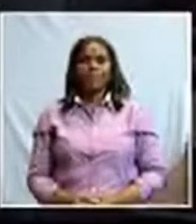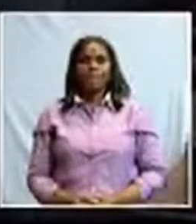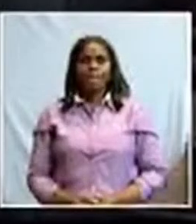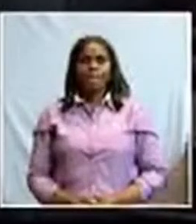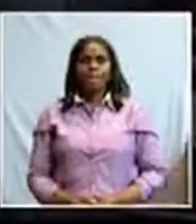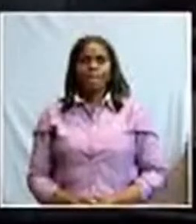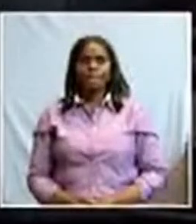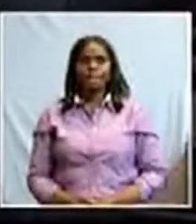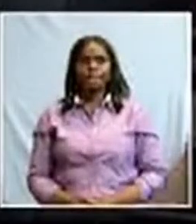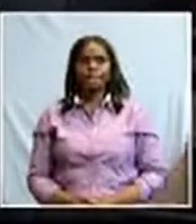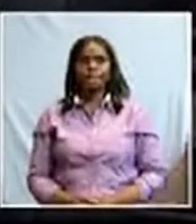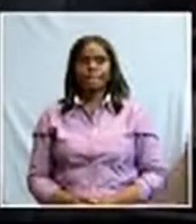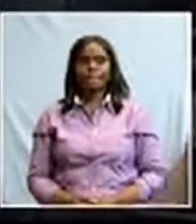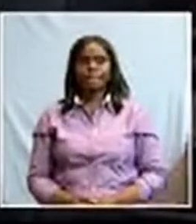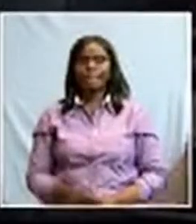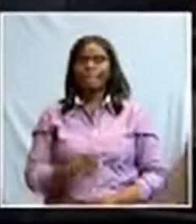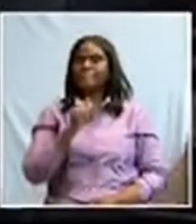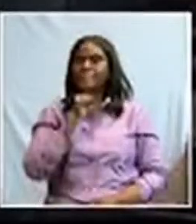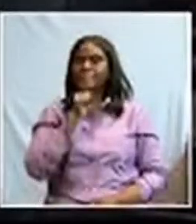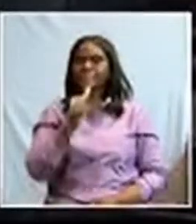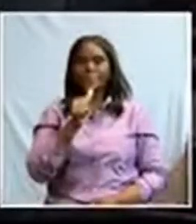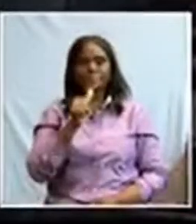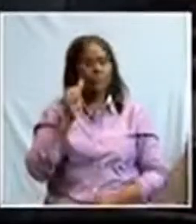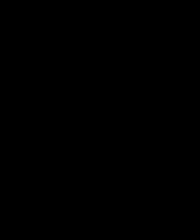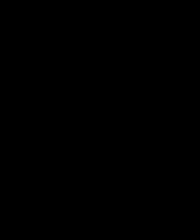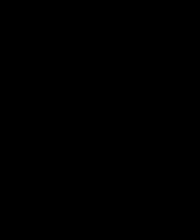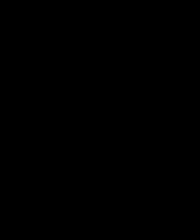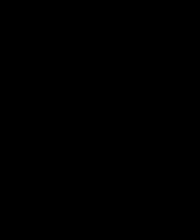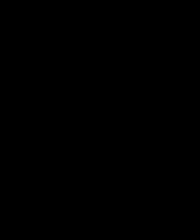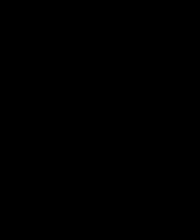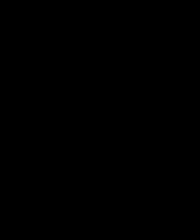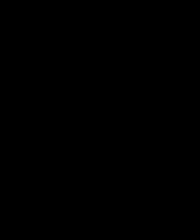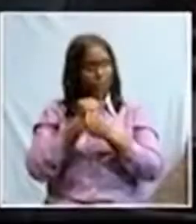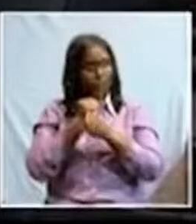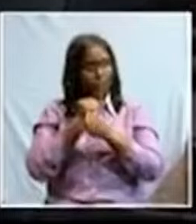Chair, we shouldn't be working like that.